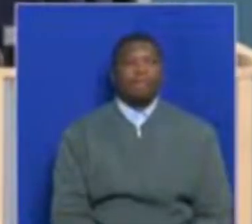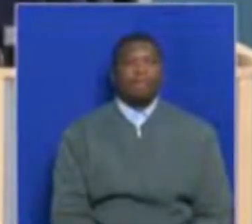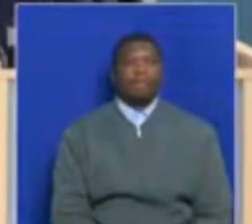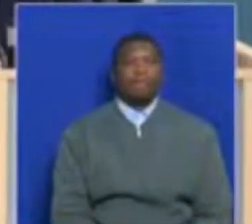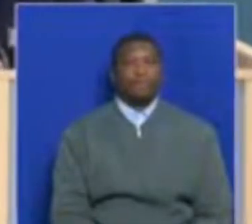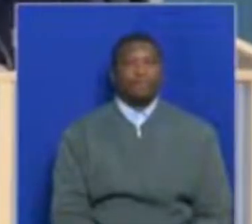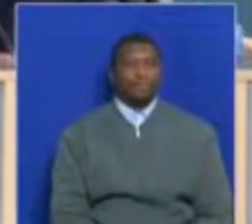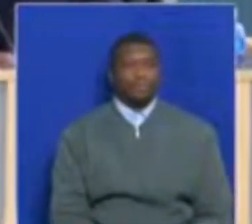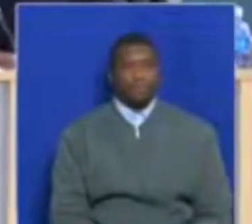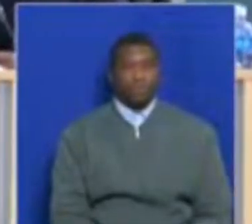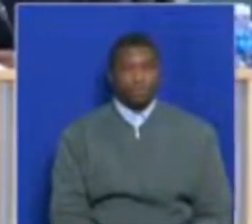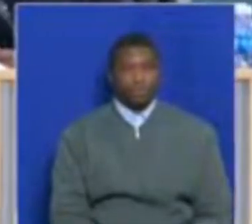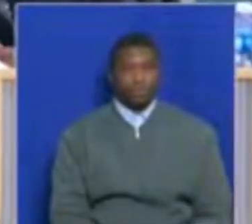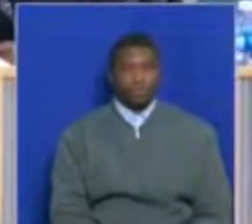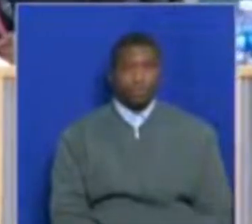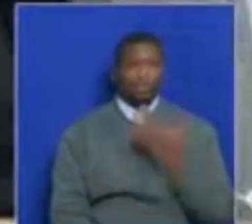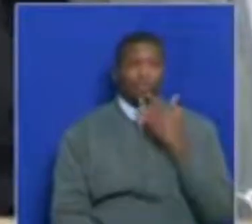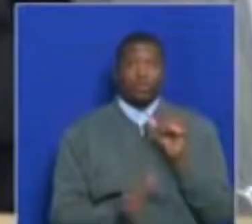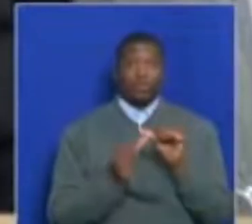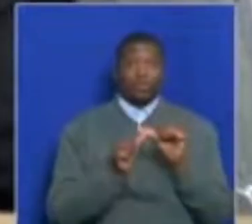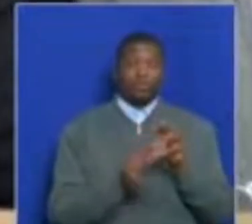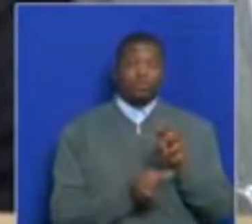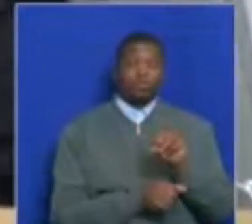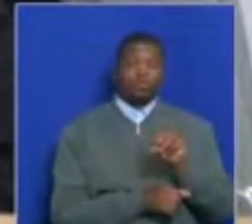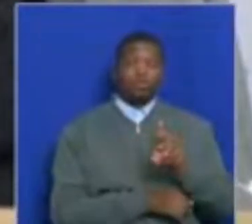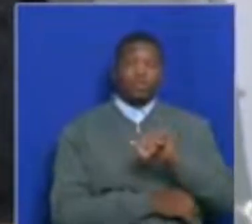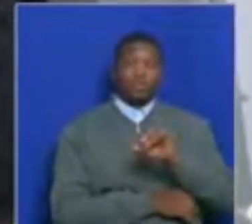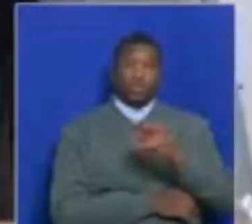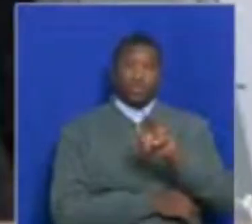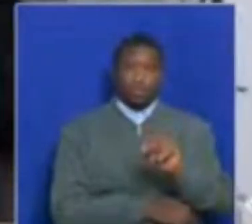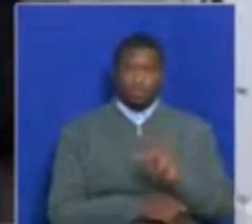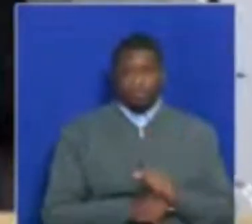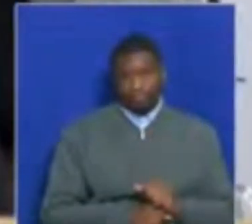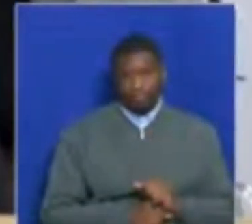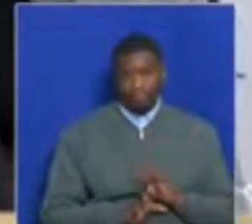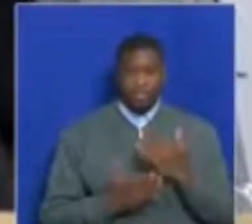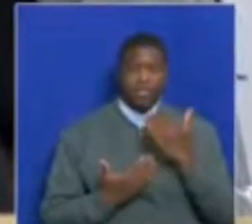Please continue, Mr. John. Thank you, Commissioner, for that indulgence.